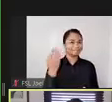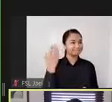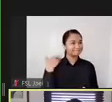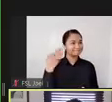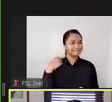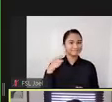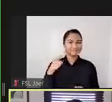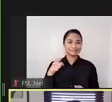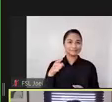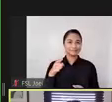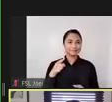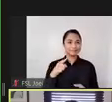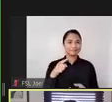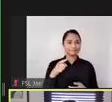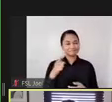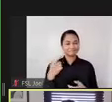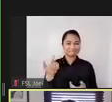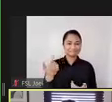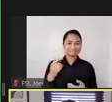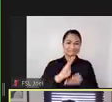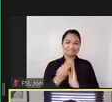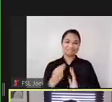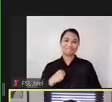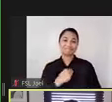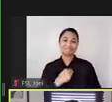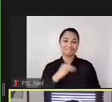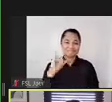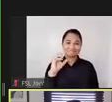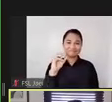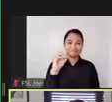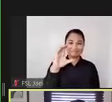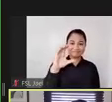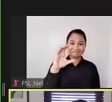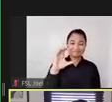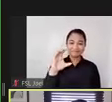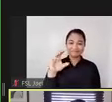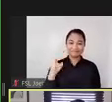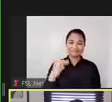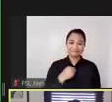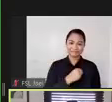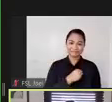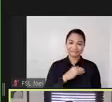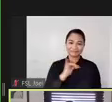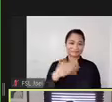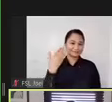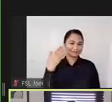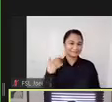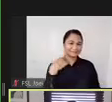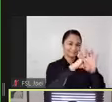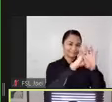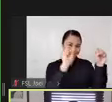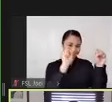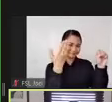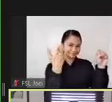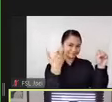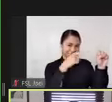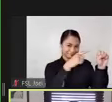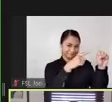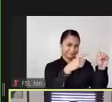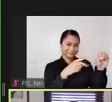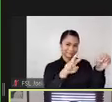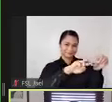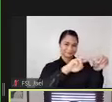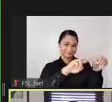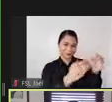President Thomas Bach, was elected into office. And we had decided to embark on Olympic Agenda